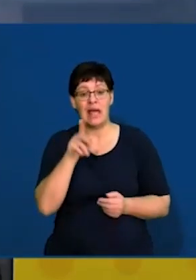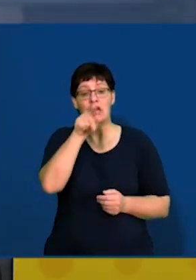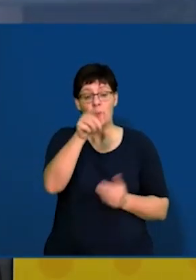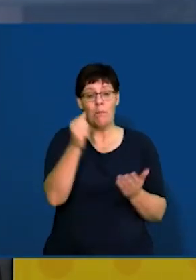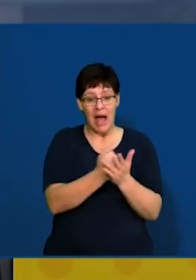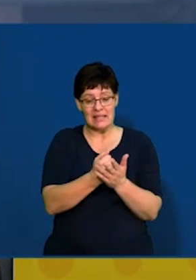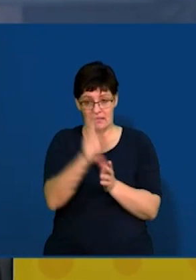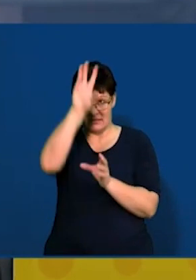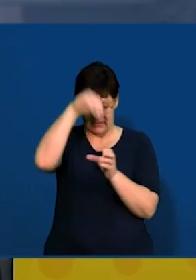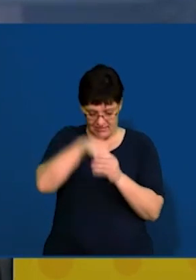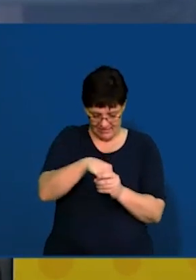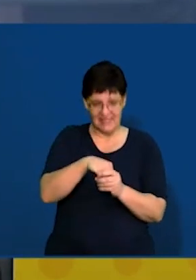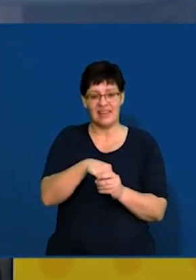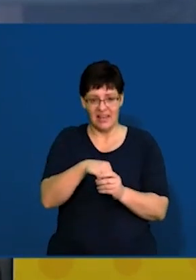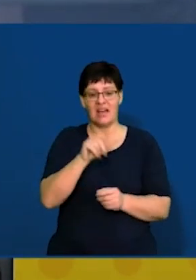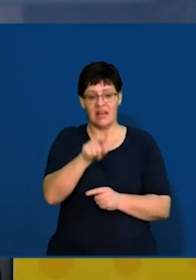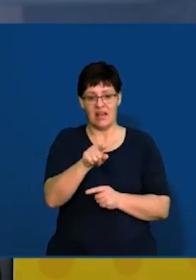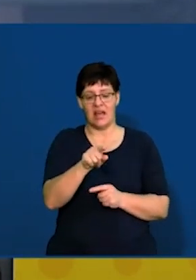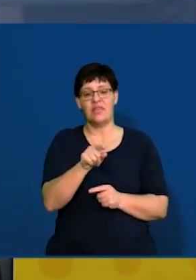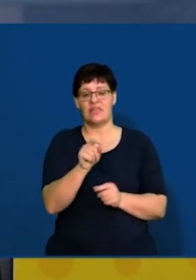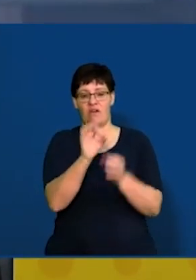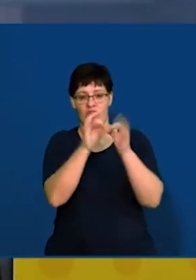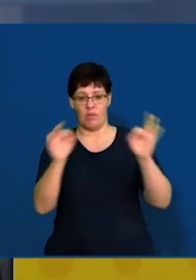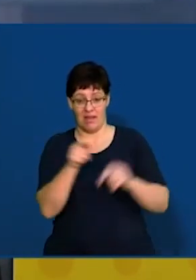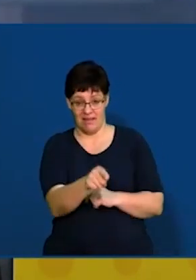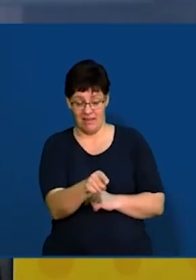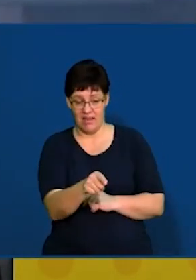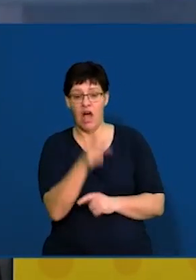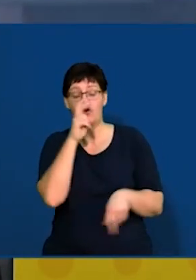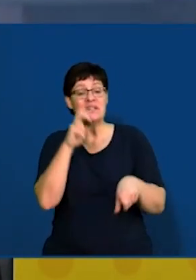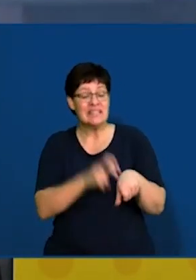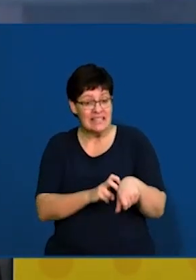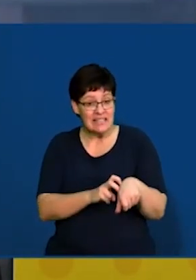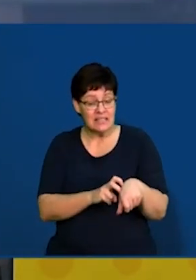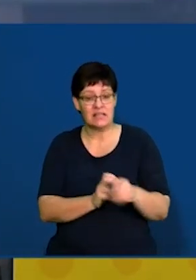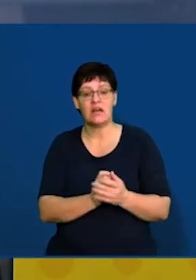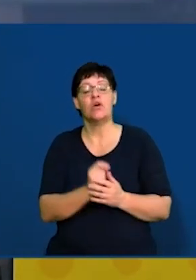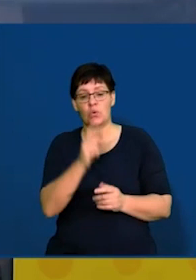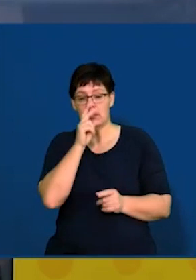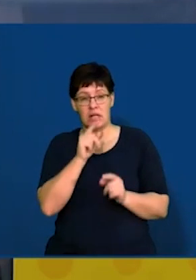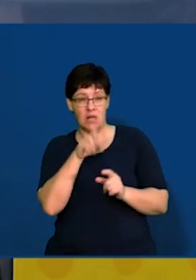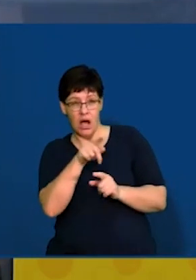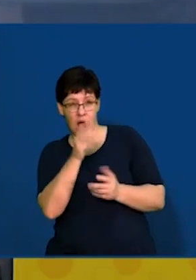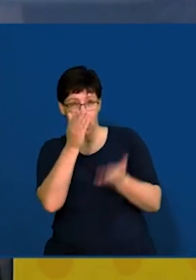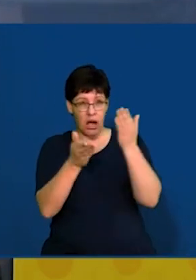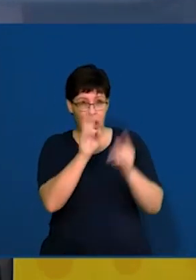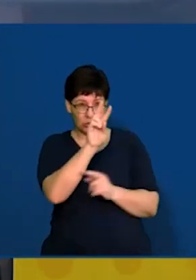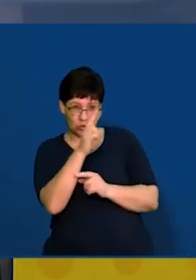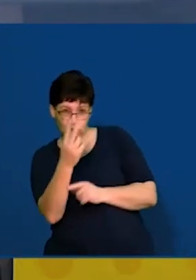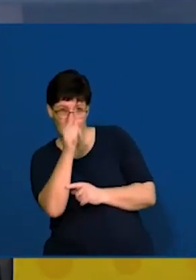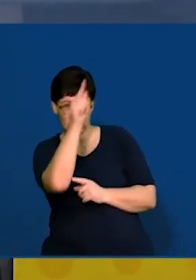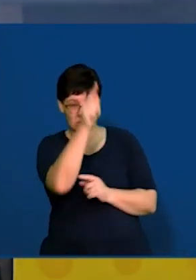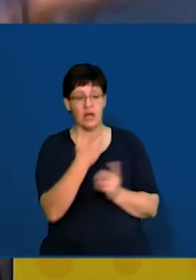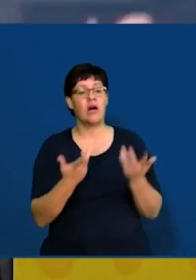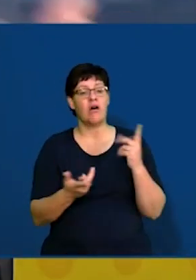substitute into the equation. So if there is a need, where necessary, you need to do the conversions, say for argument's